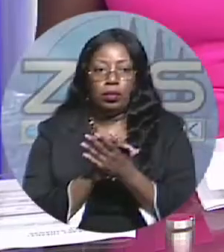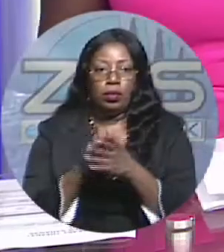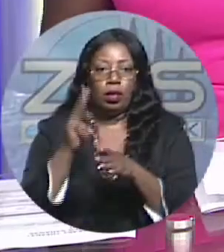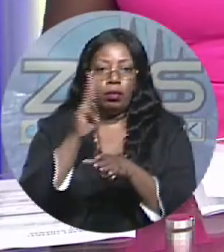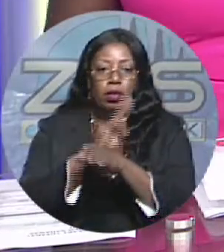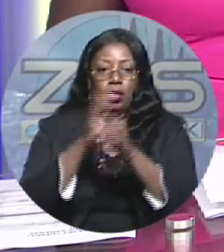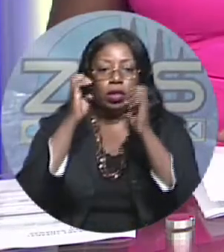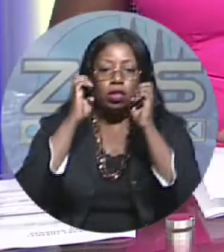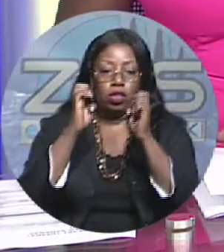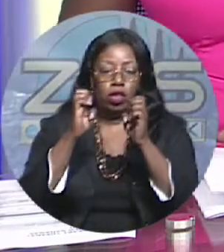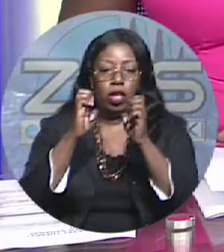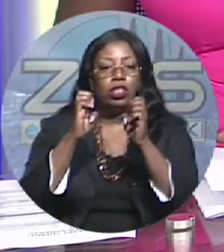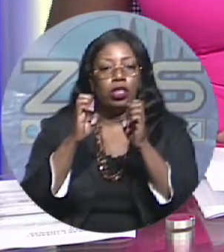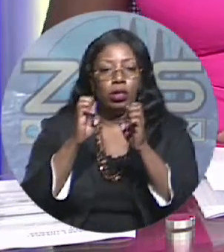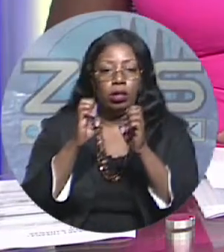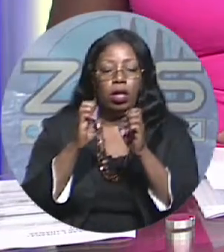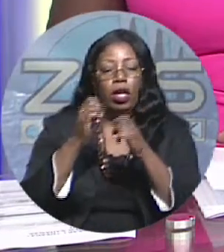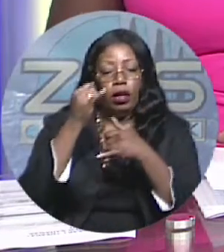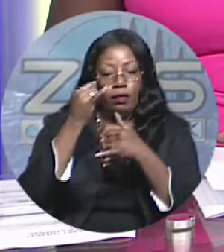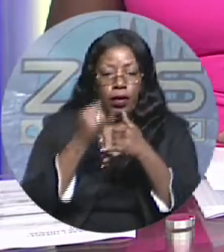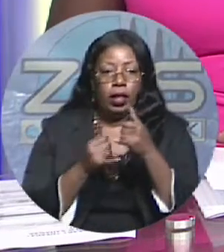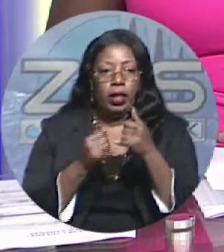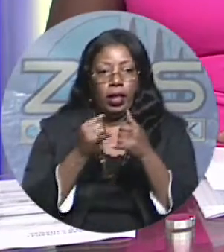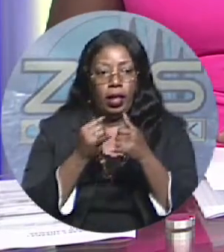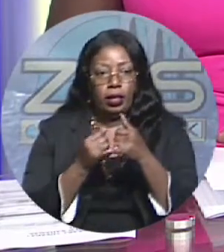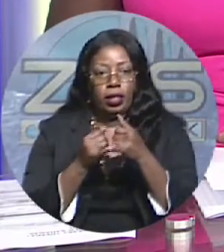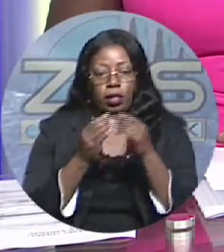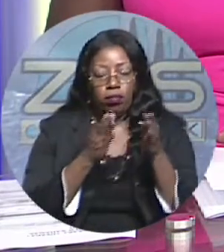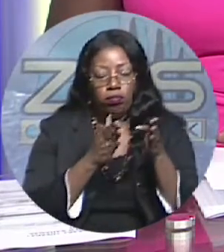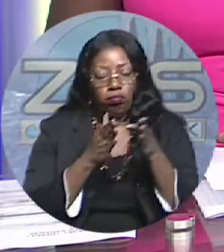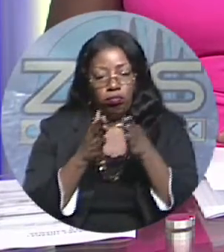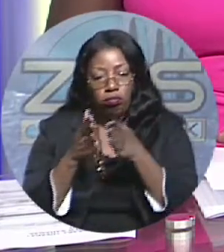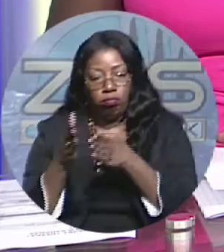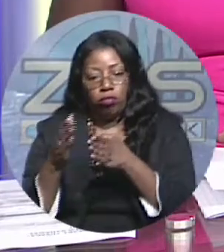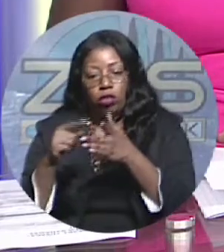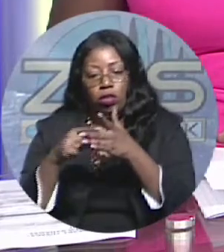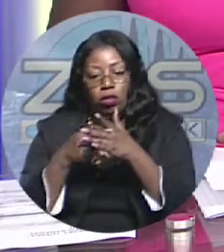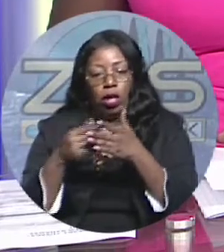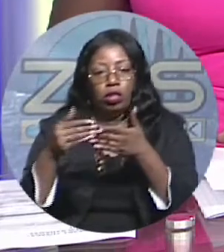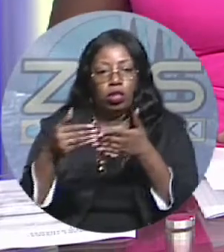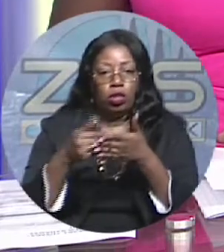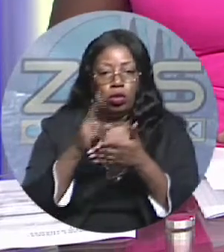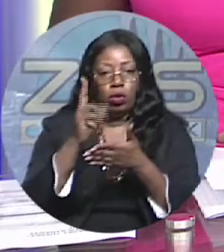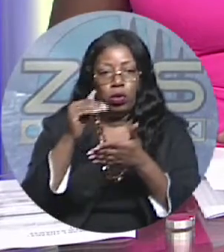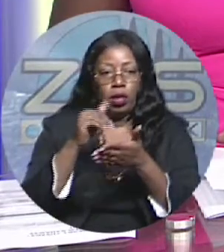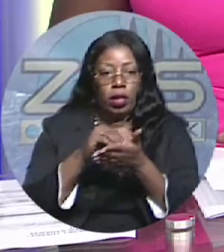Ministry of Education officials are finalizing those preparations to start the new